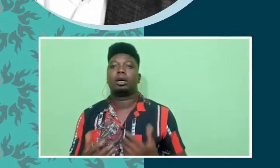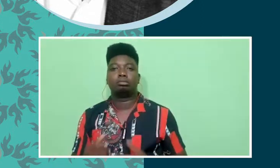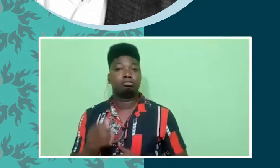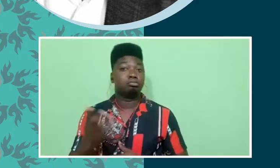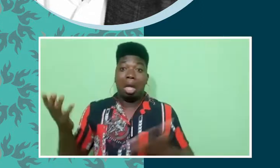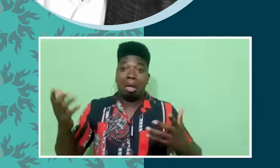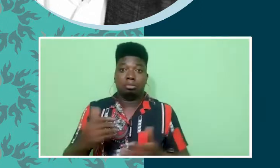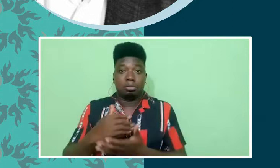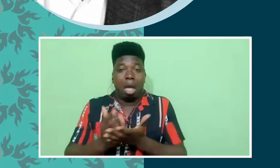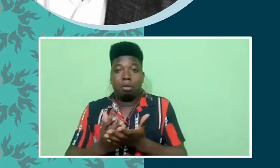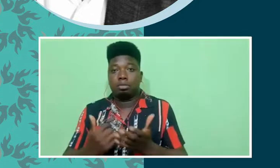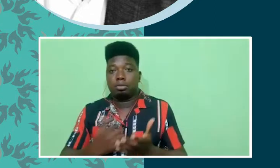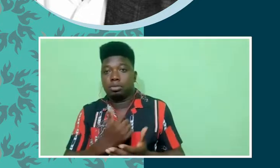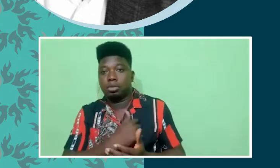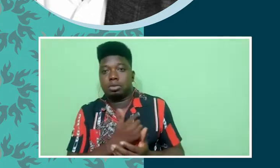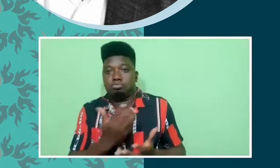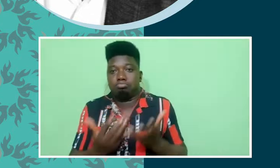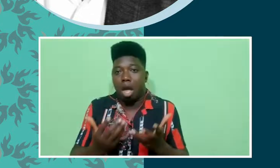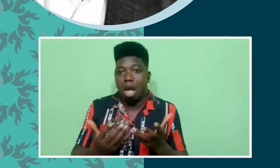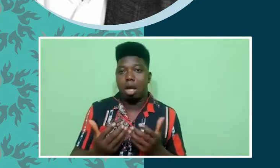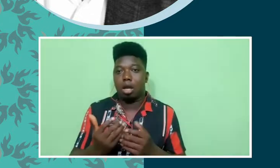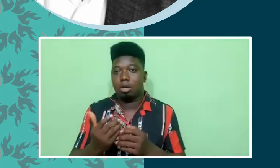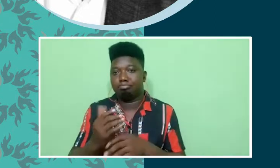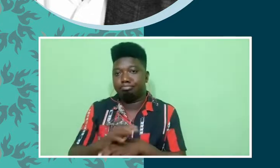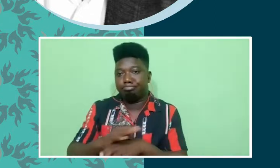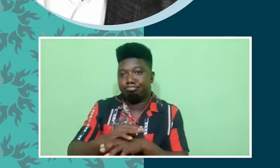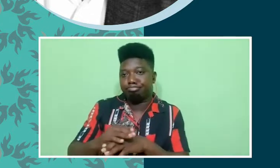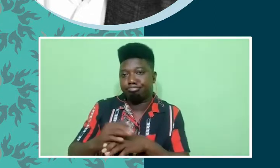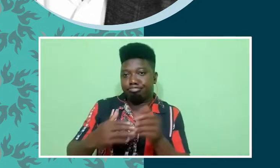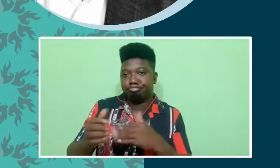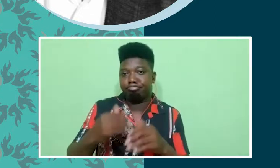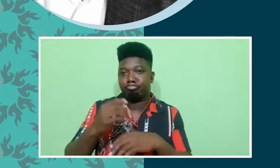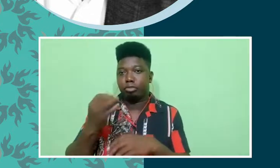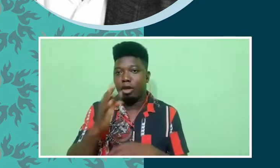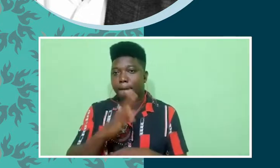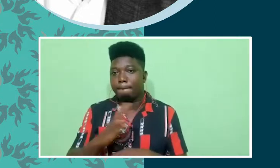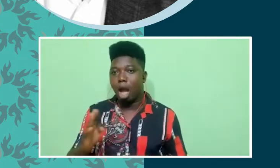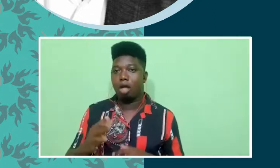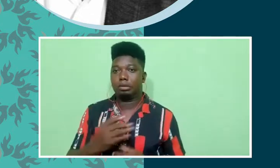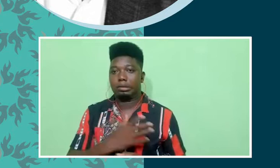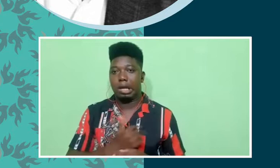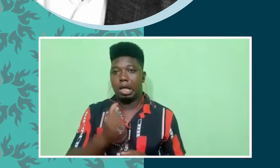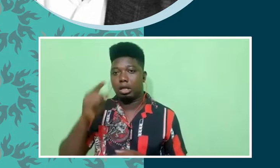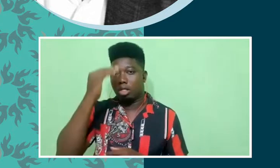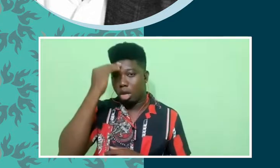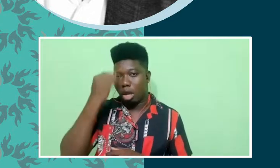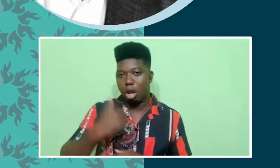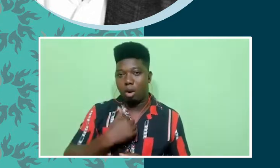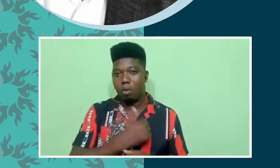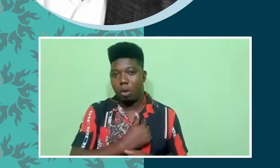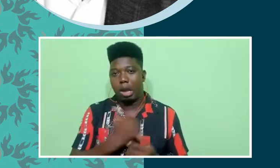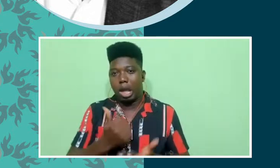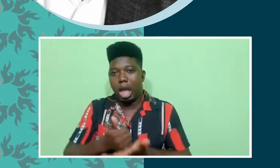and the business case to the board and others. And, we had consultants help coach us on setting up an equity team and spending